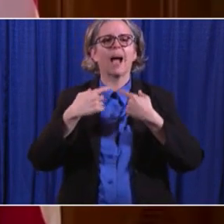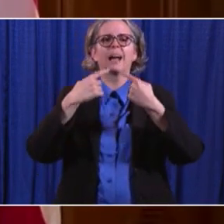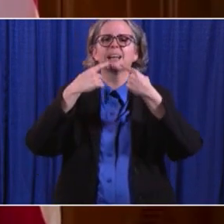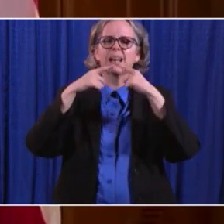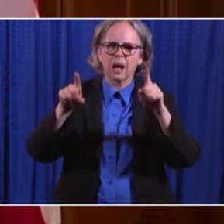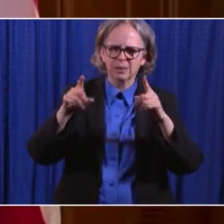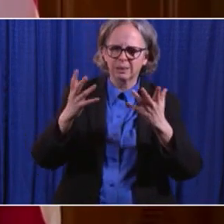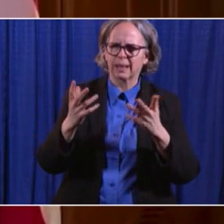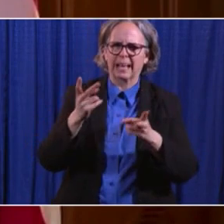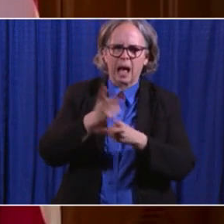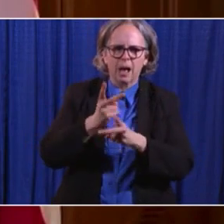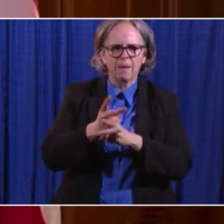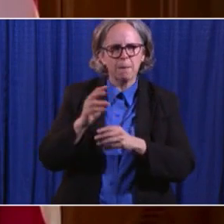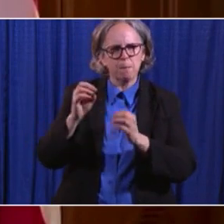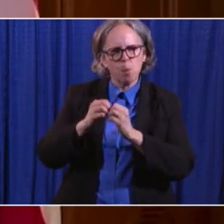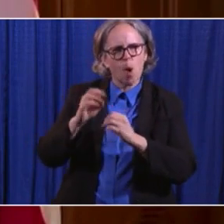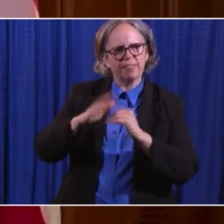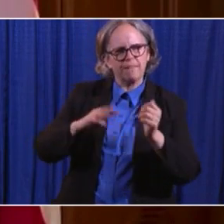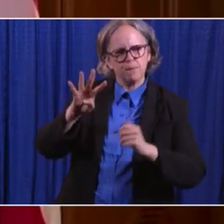people